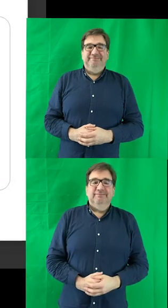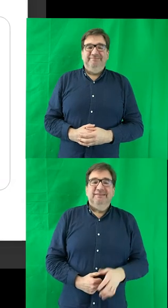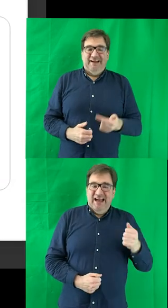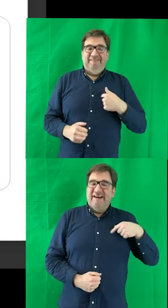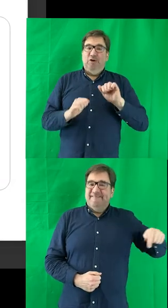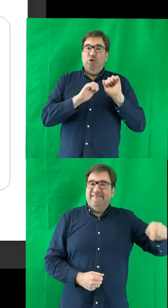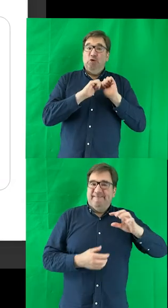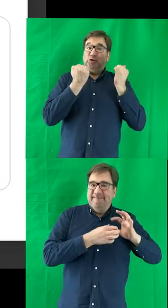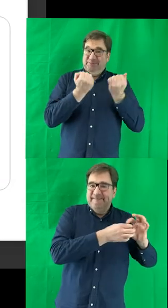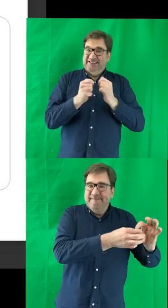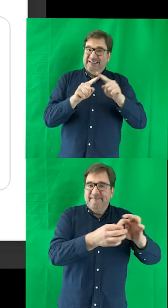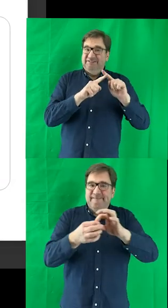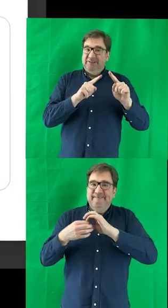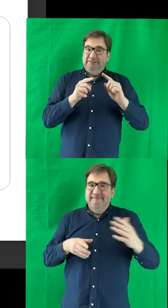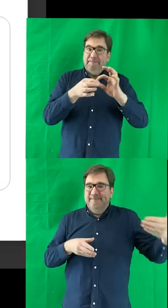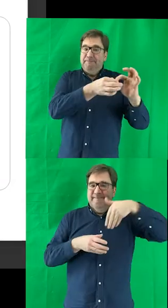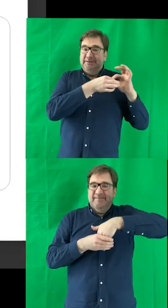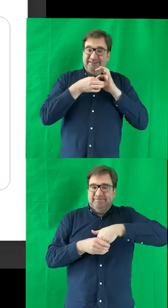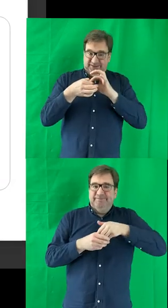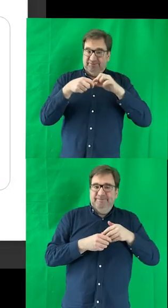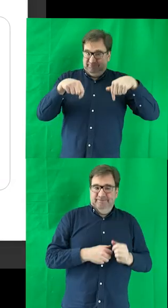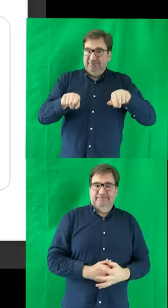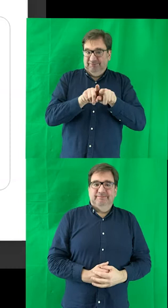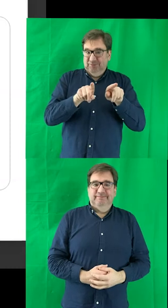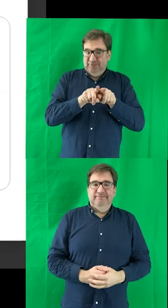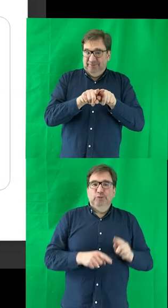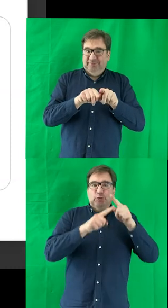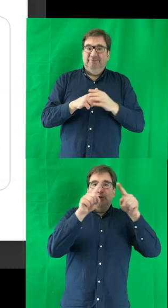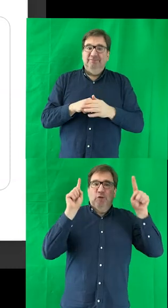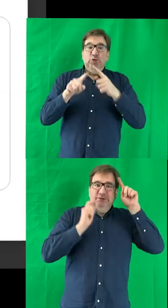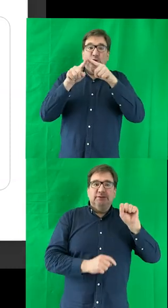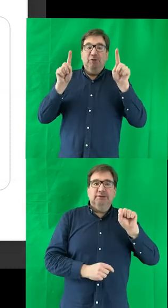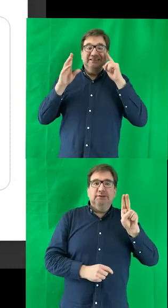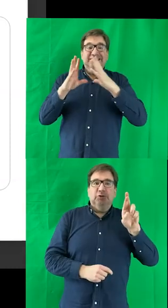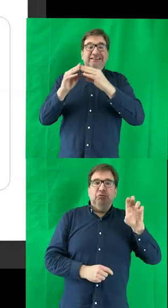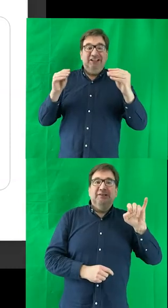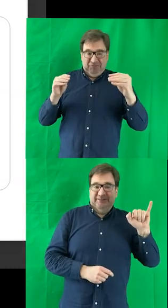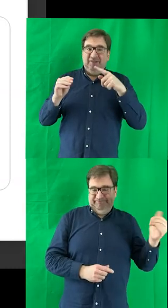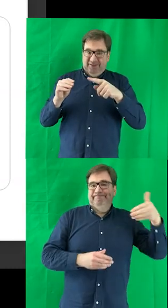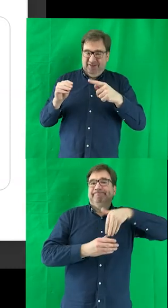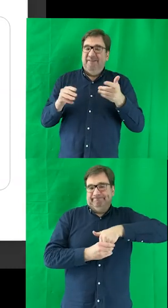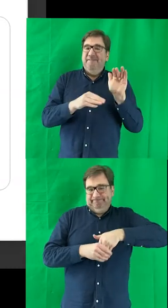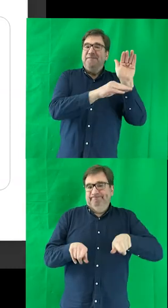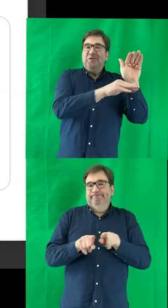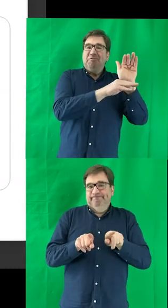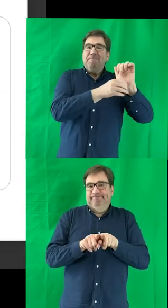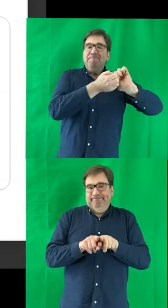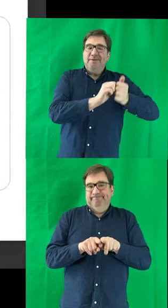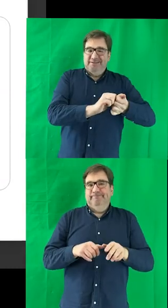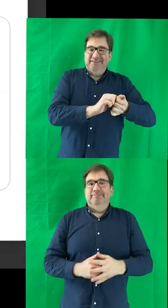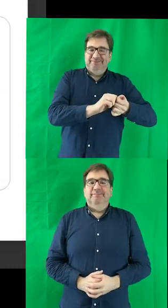And here too, we have a consortium of different partners, of which University of Surrey is, for example, a